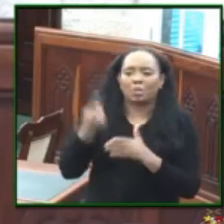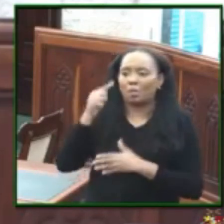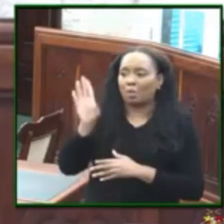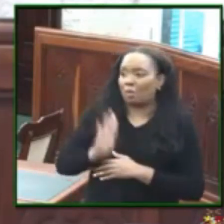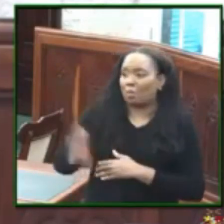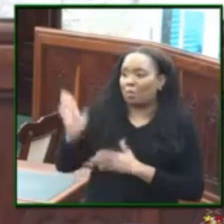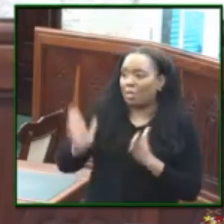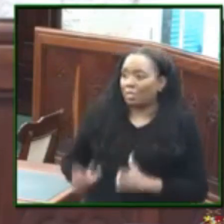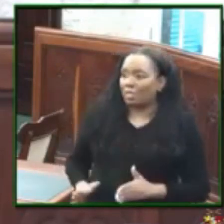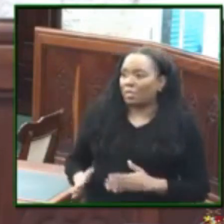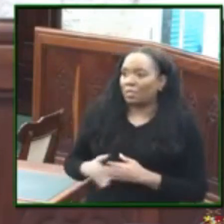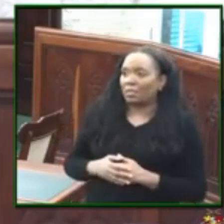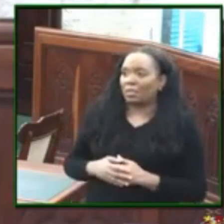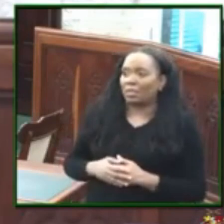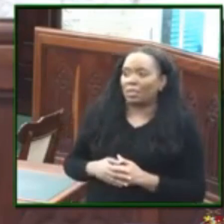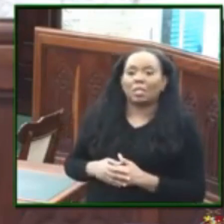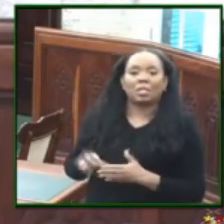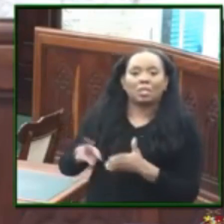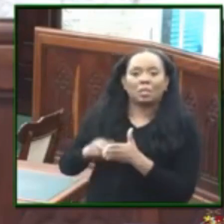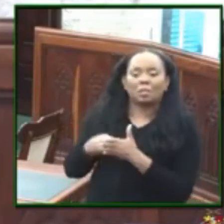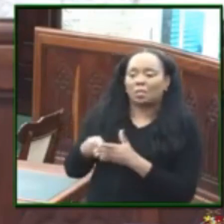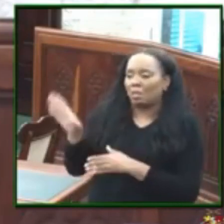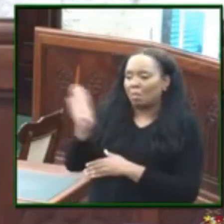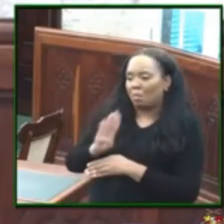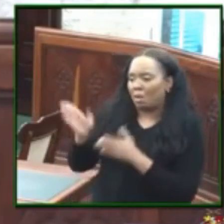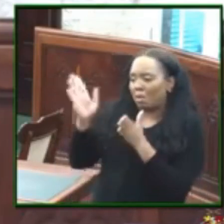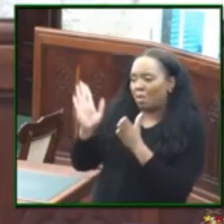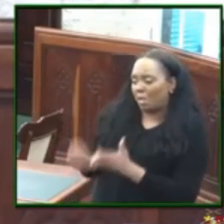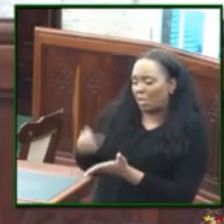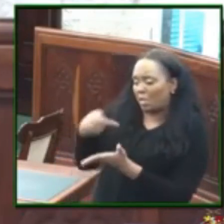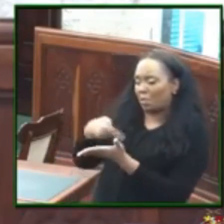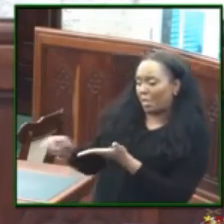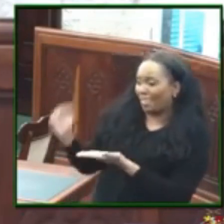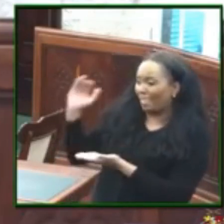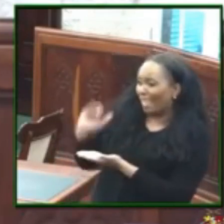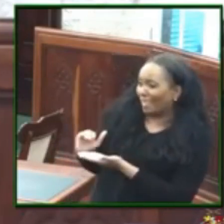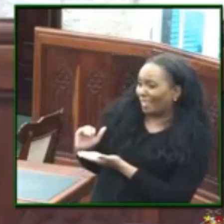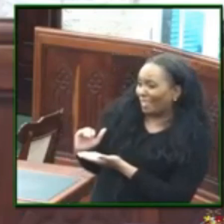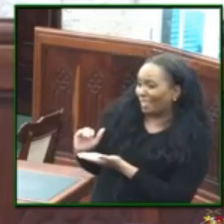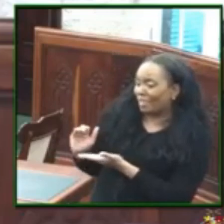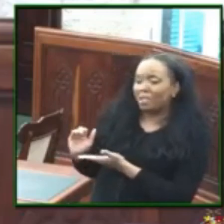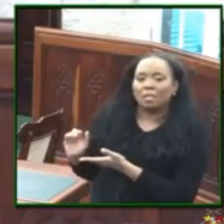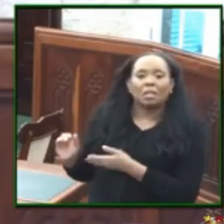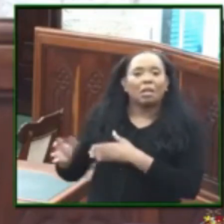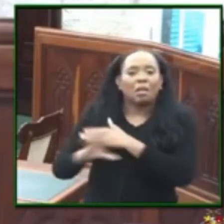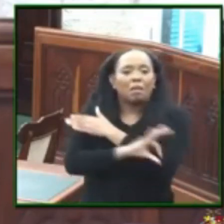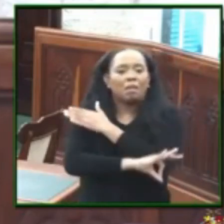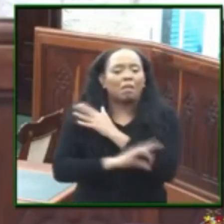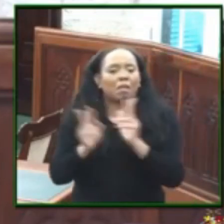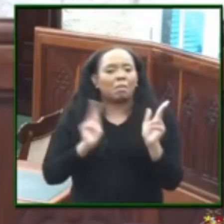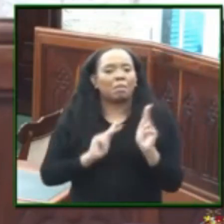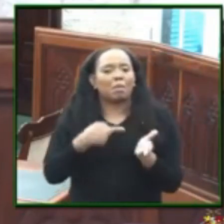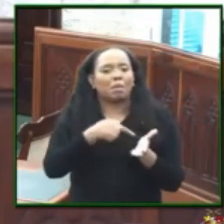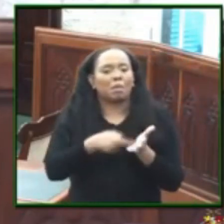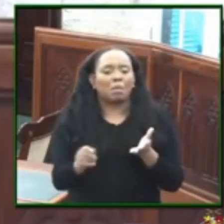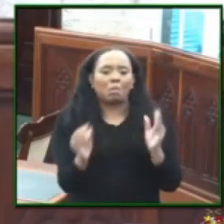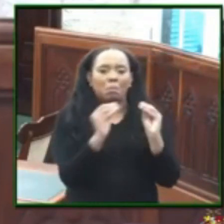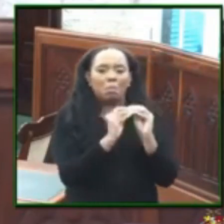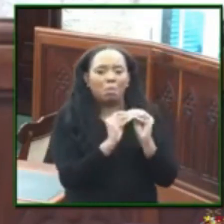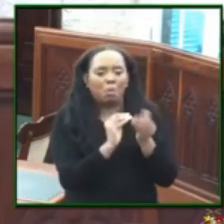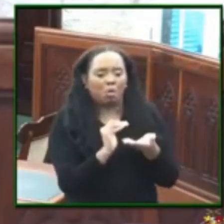they're being paid less than local labor. And so the local labor is marginalized, he